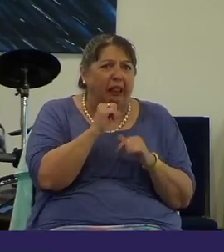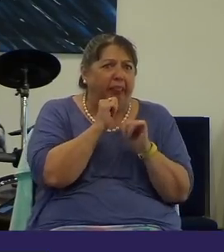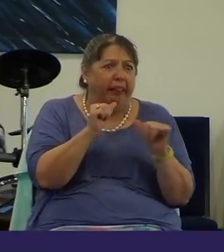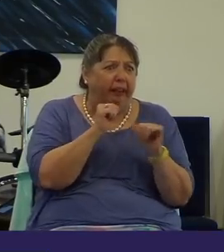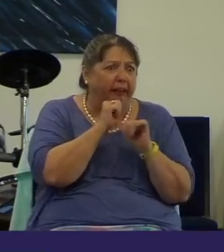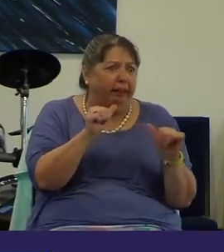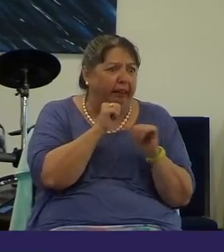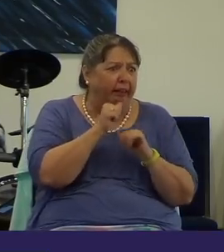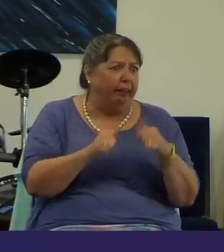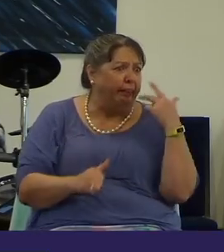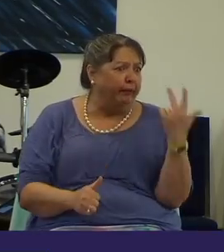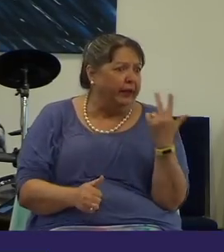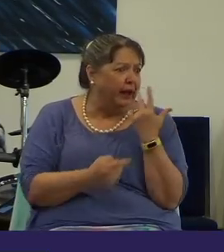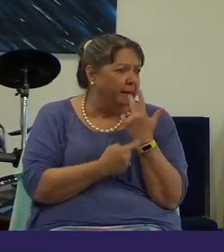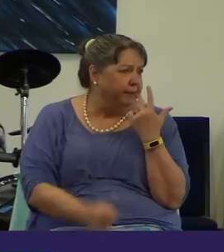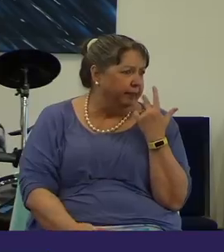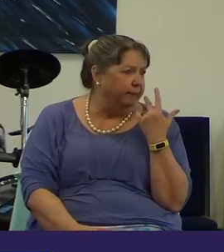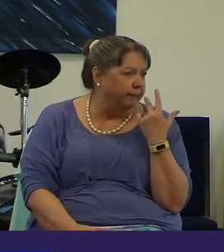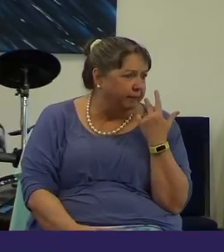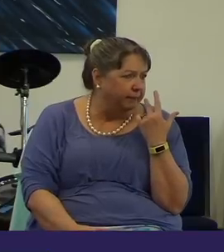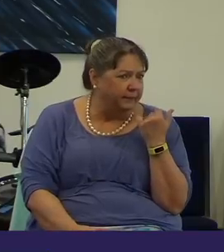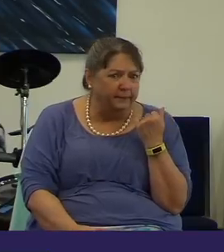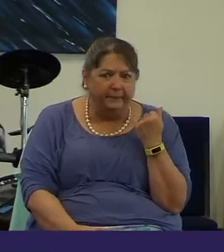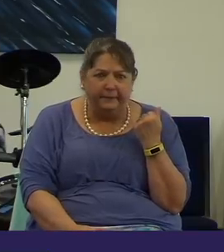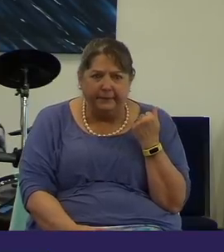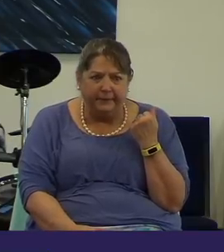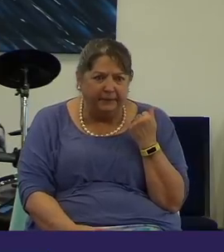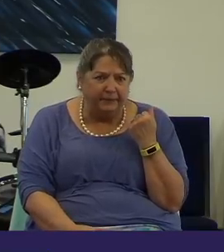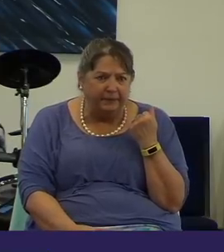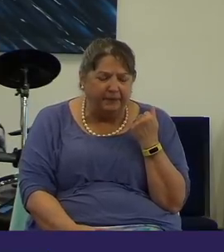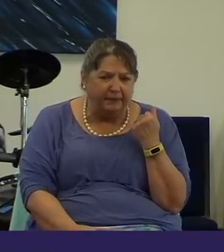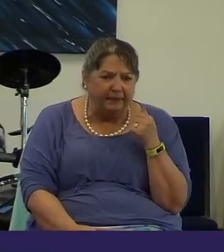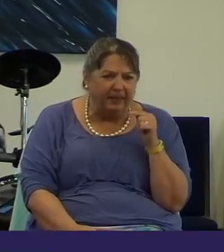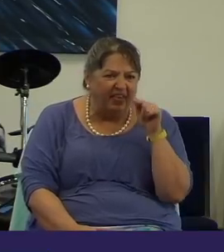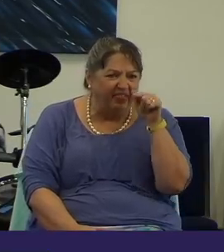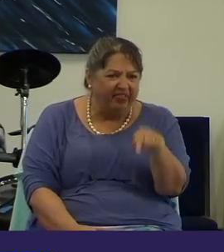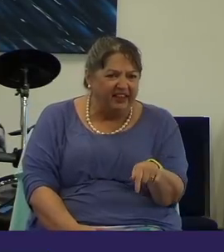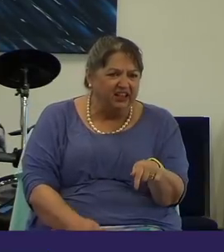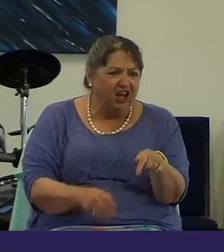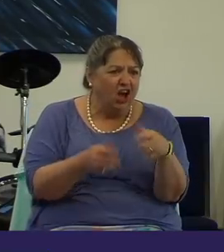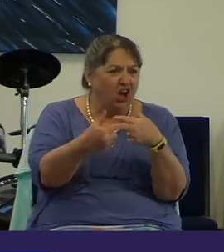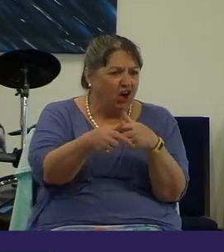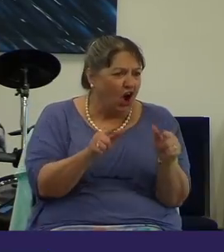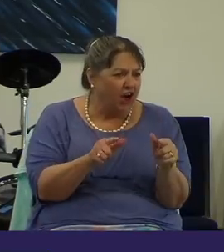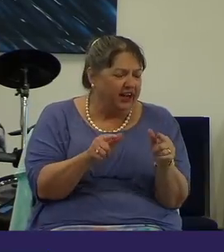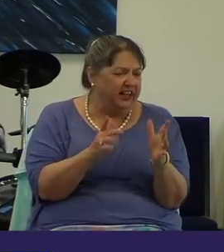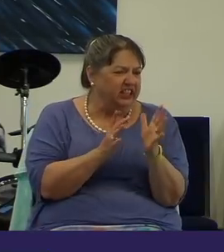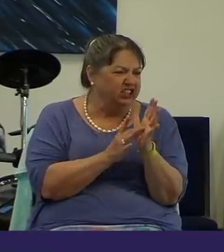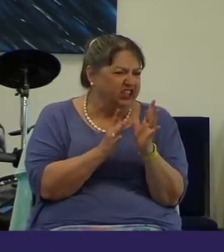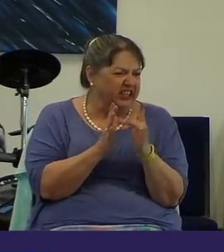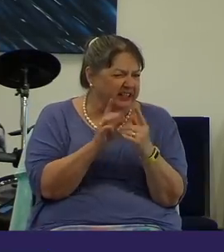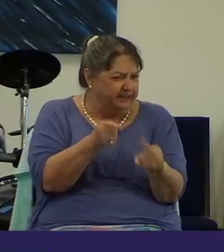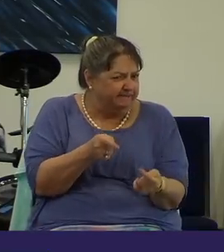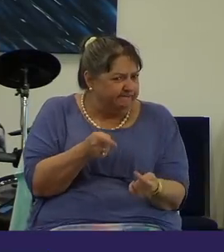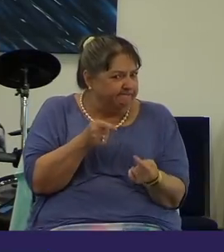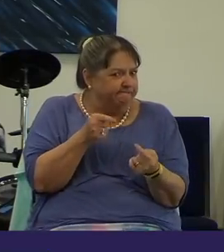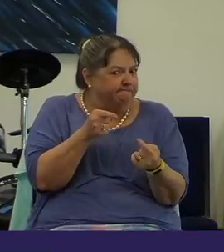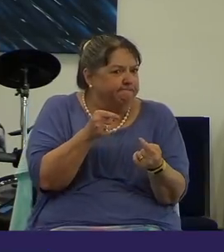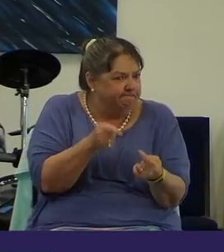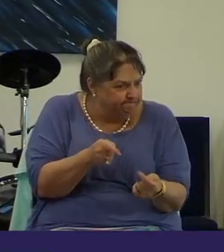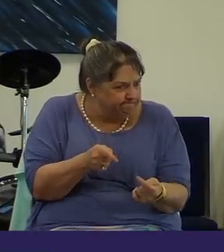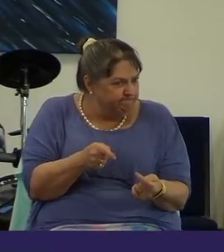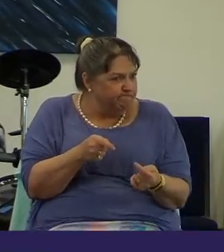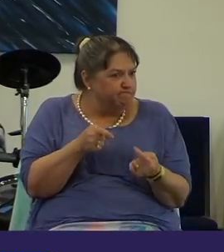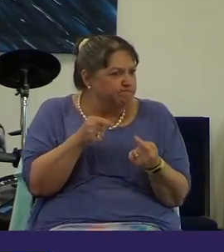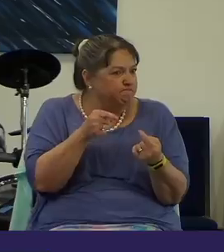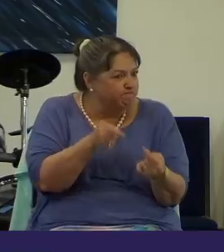It was quite a garden. It was a garden where Jesus wrestled much. In verse 37, it says that